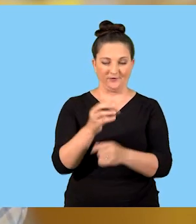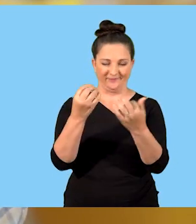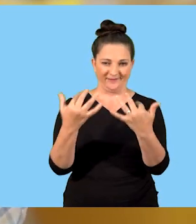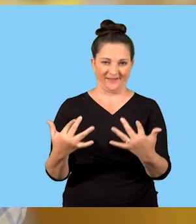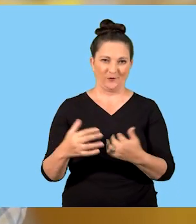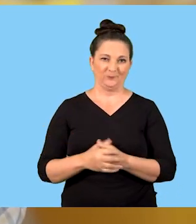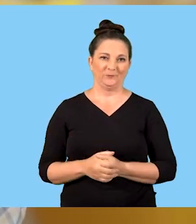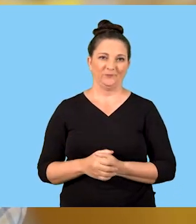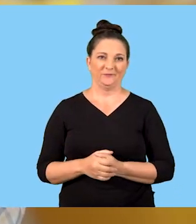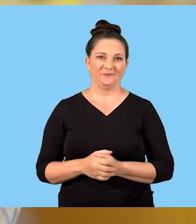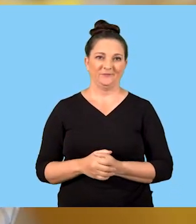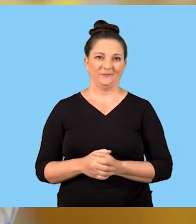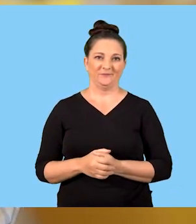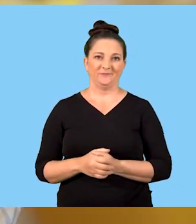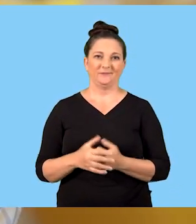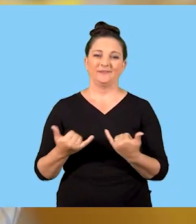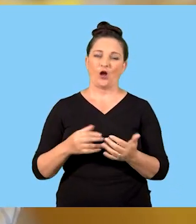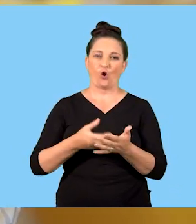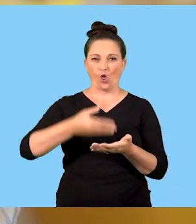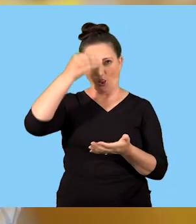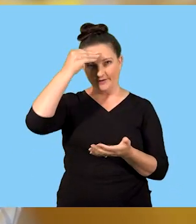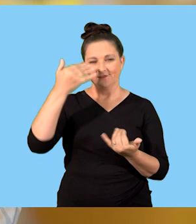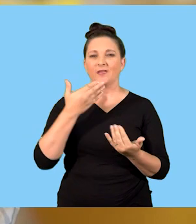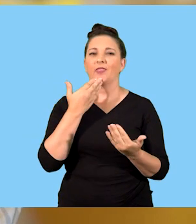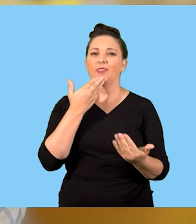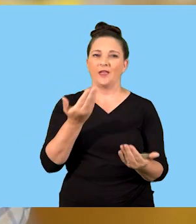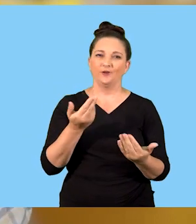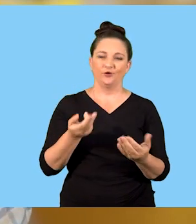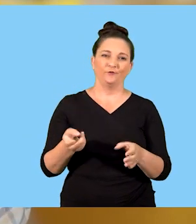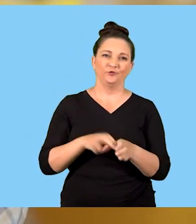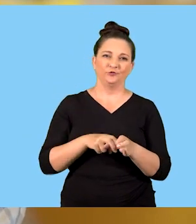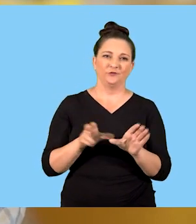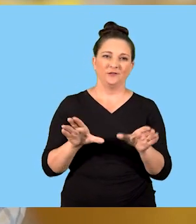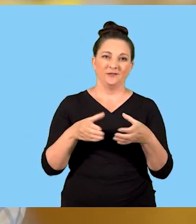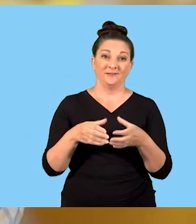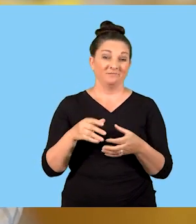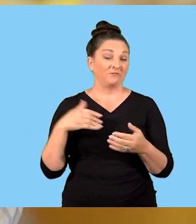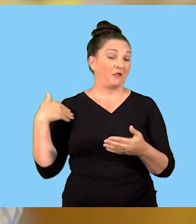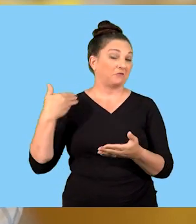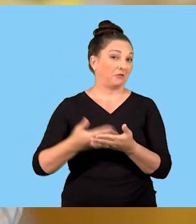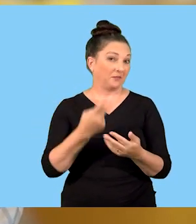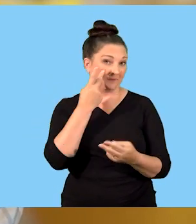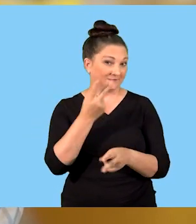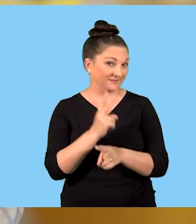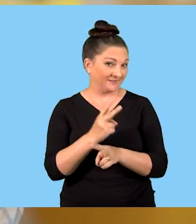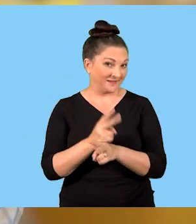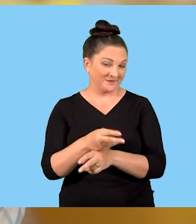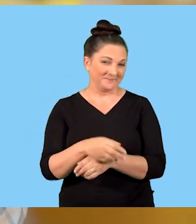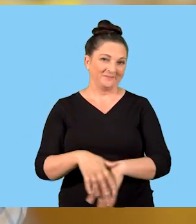until you get to your capital account. Dear learners, thank you so much for joining me in today's class.